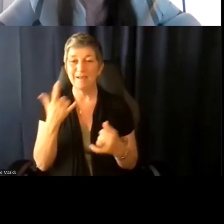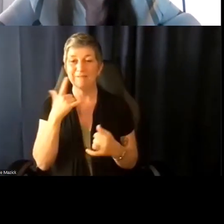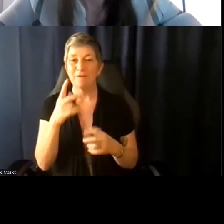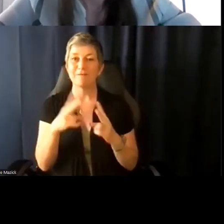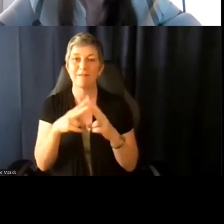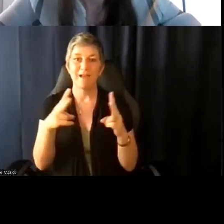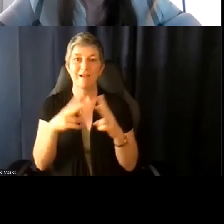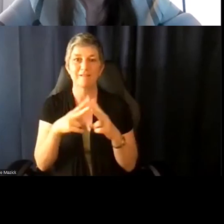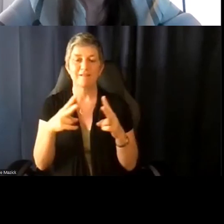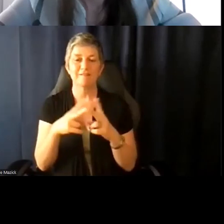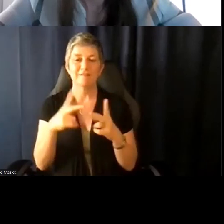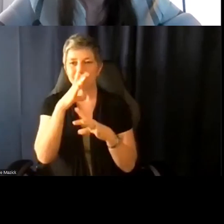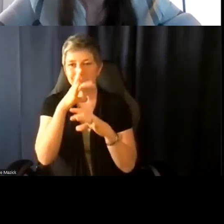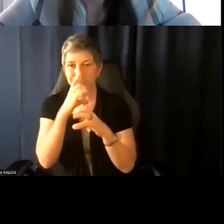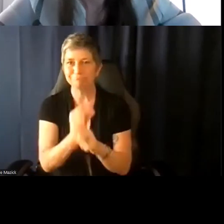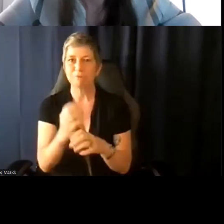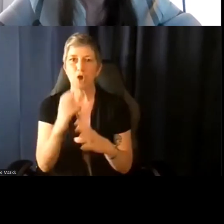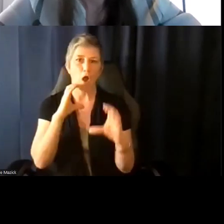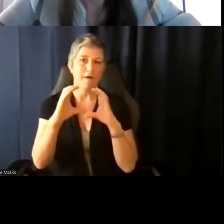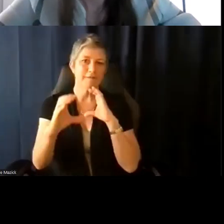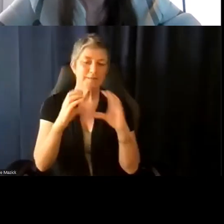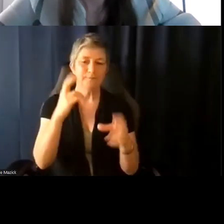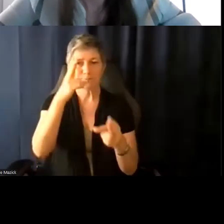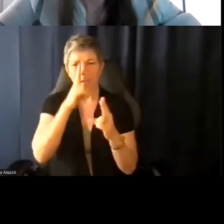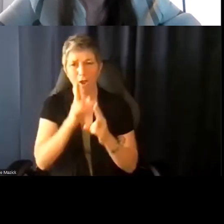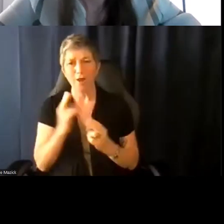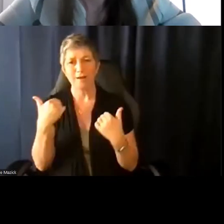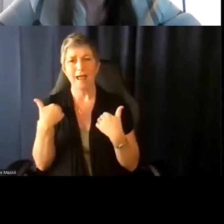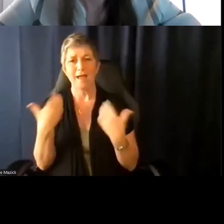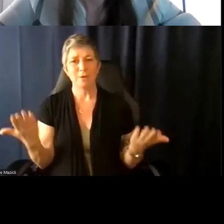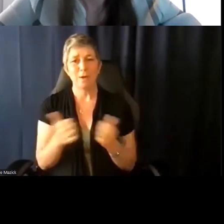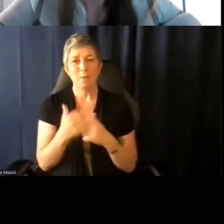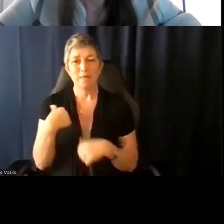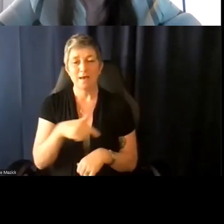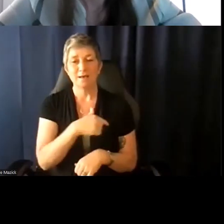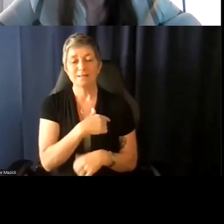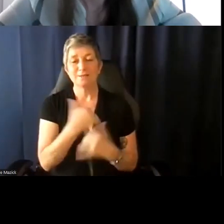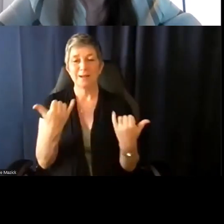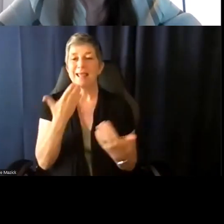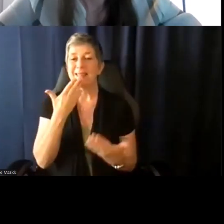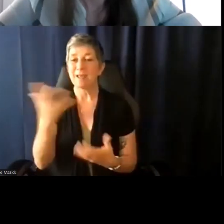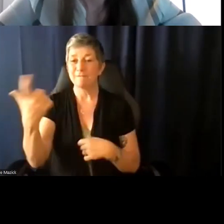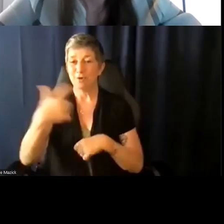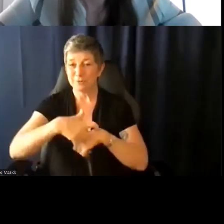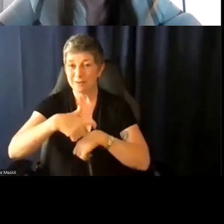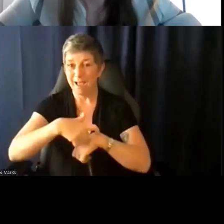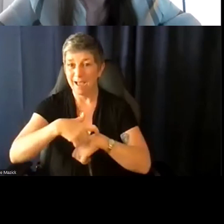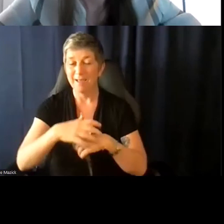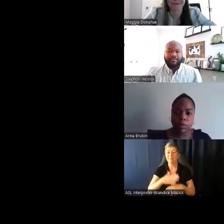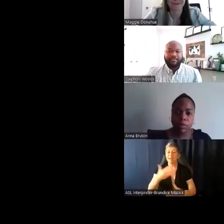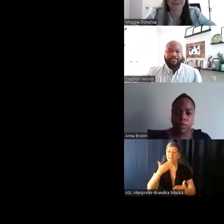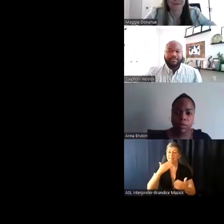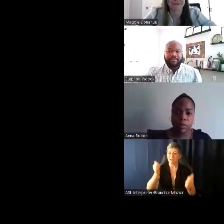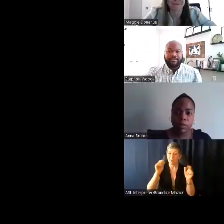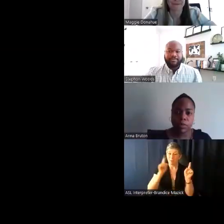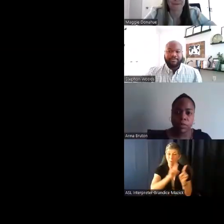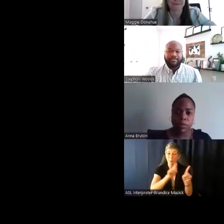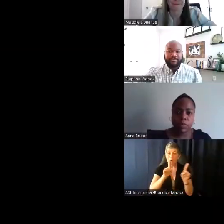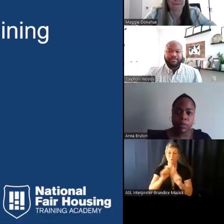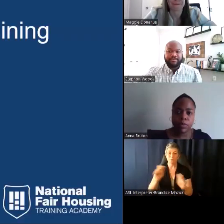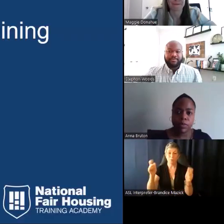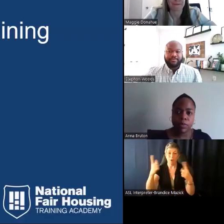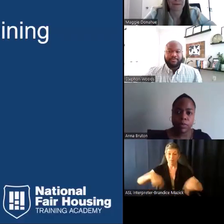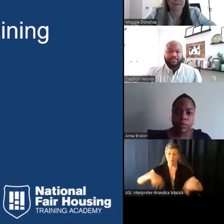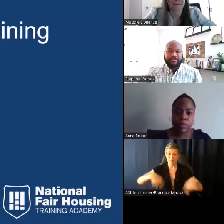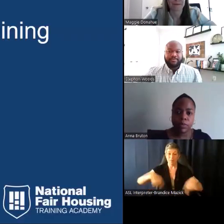insightful conversation. We are honored to have you with us, and we thank you very much for your time. Thank you also to all of you for